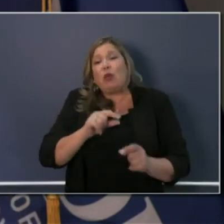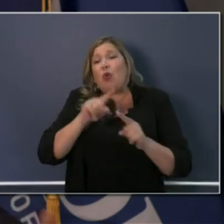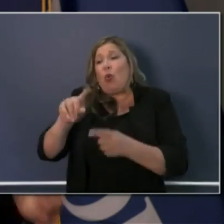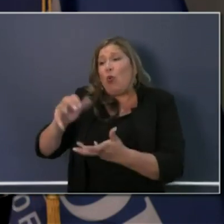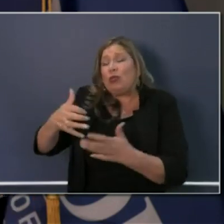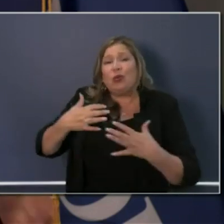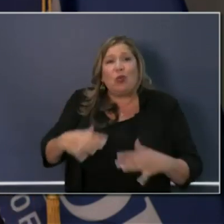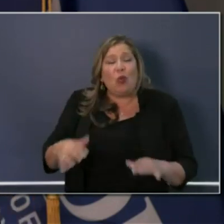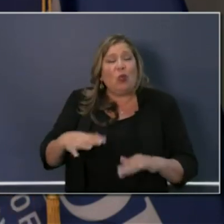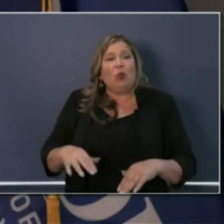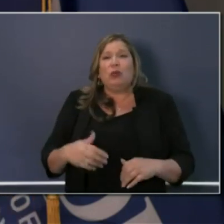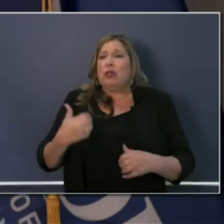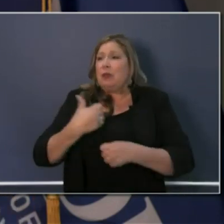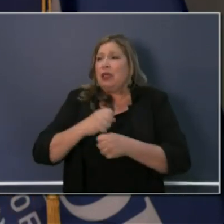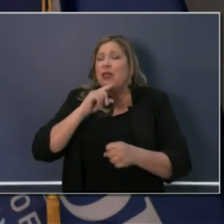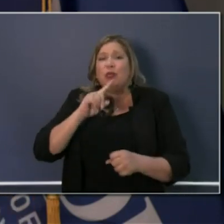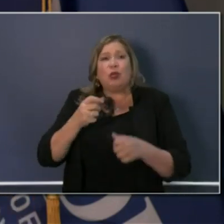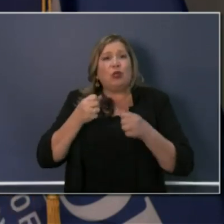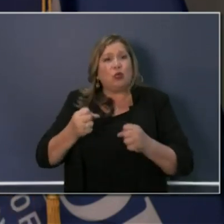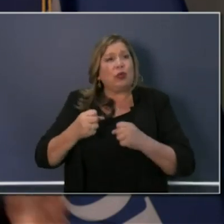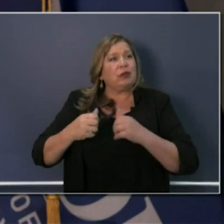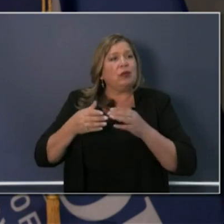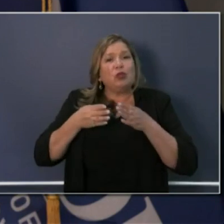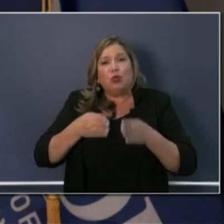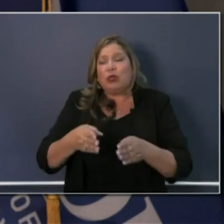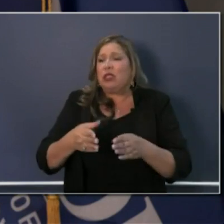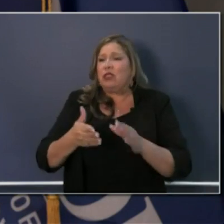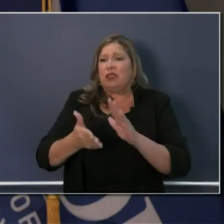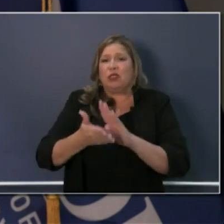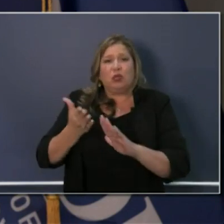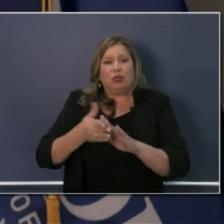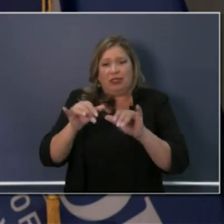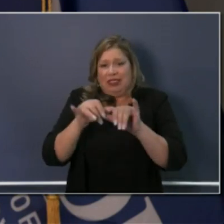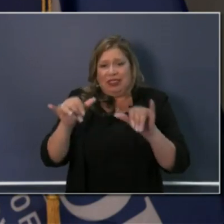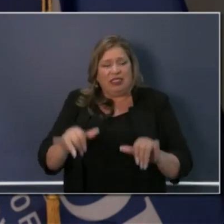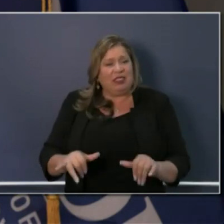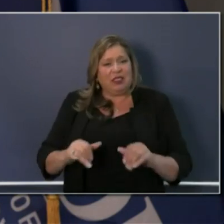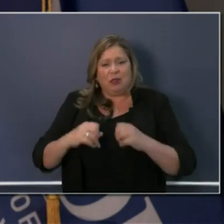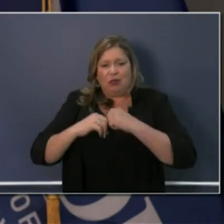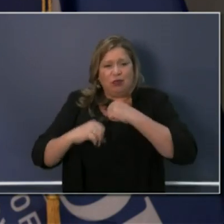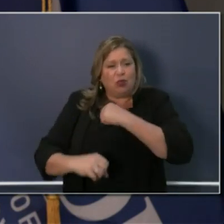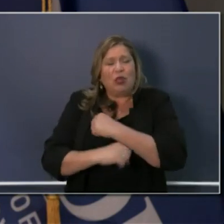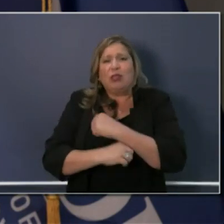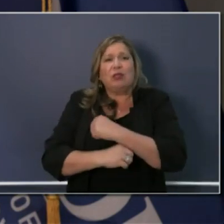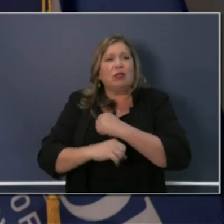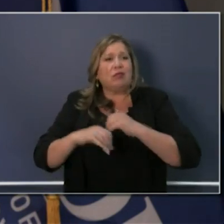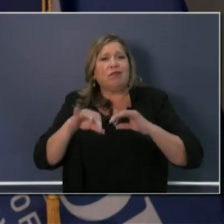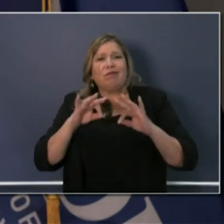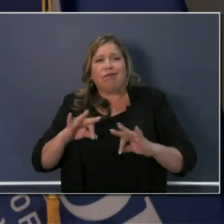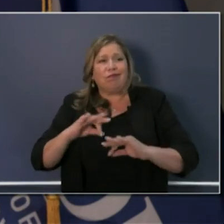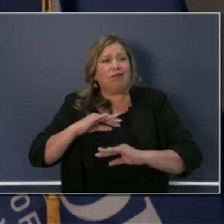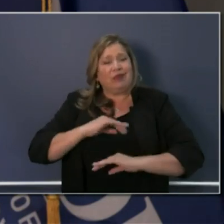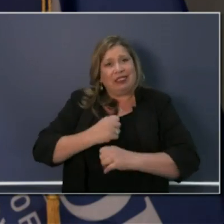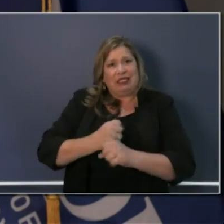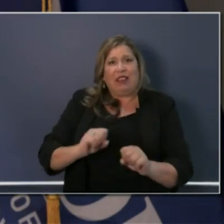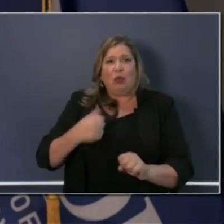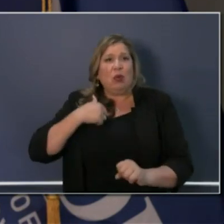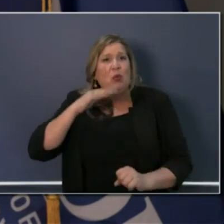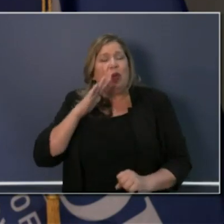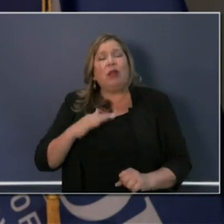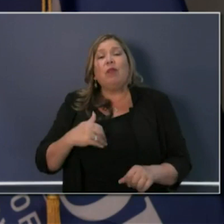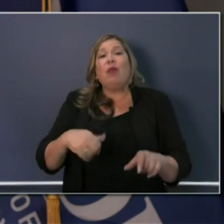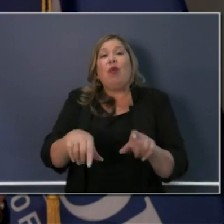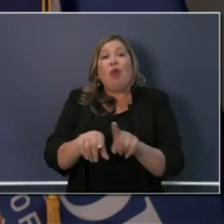We're going to make sure transportation systems and our entire apparatus of security and infrastructure is well secured. And if you need to